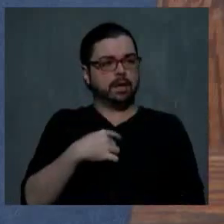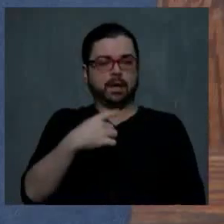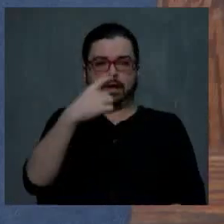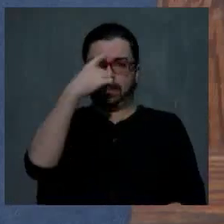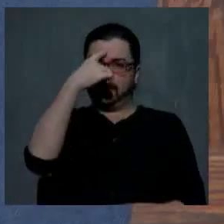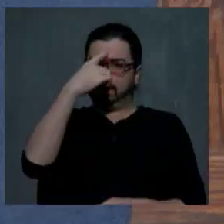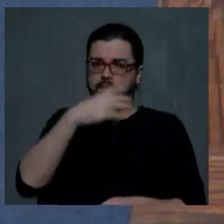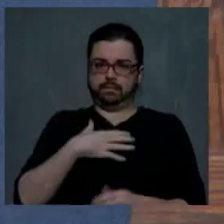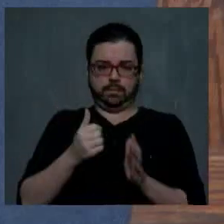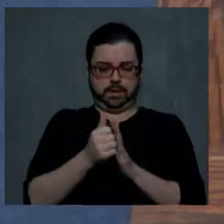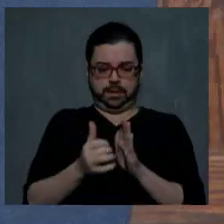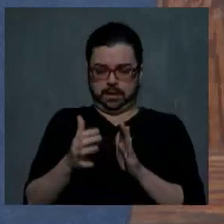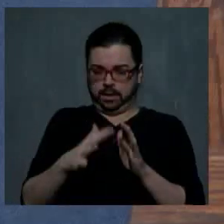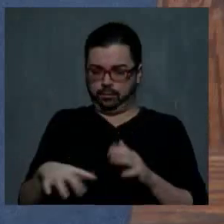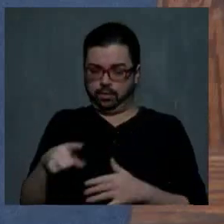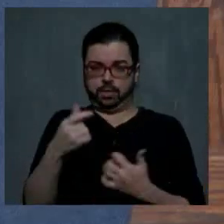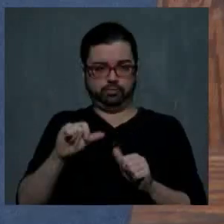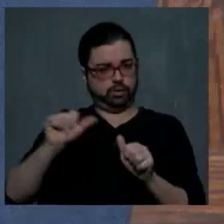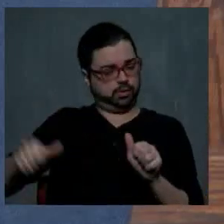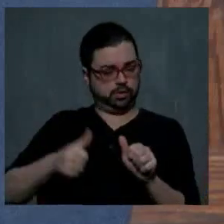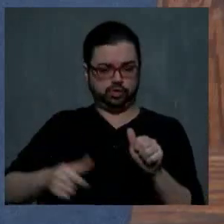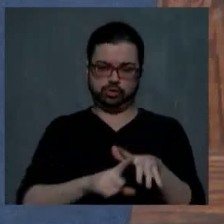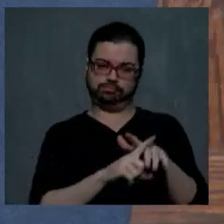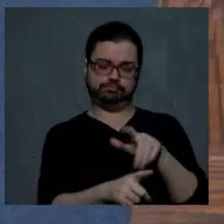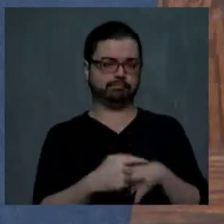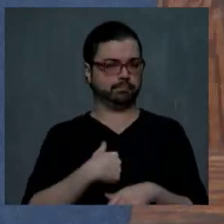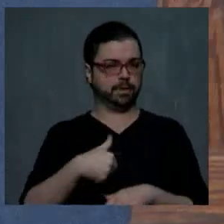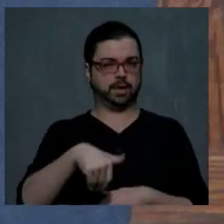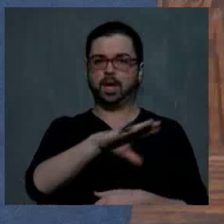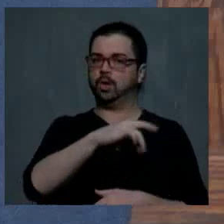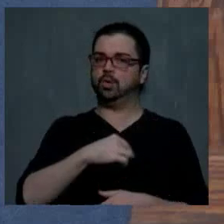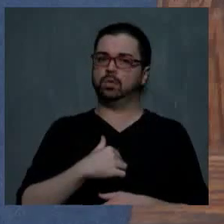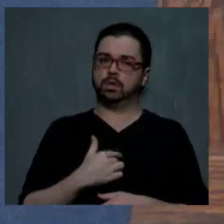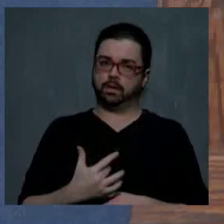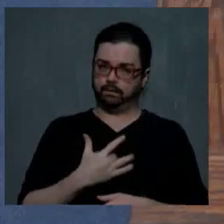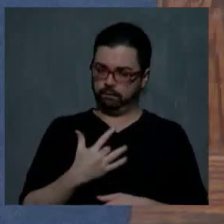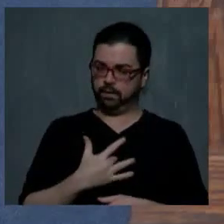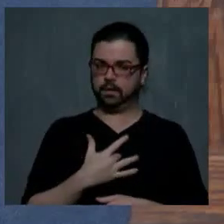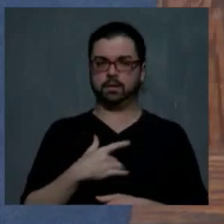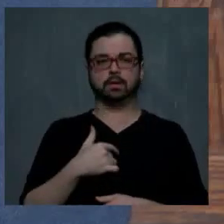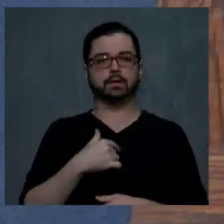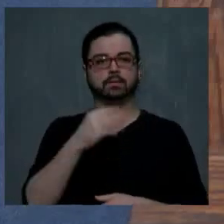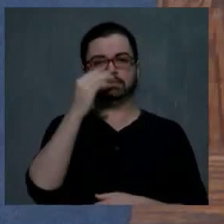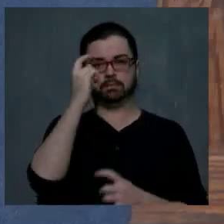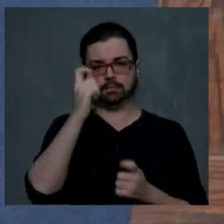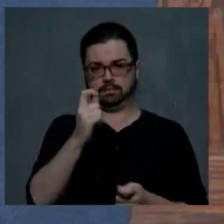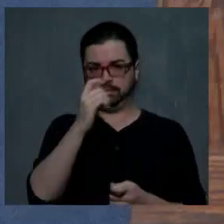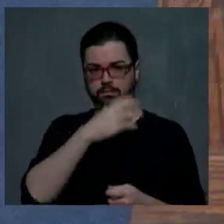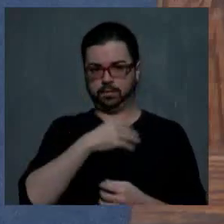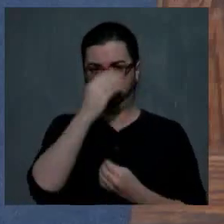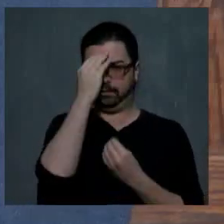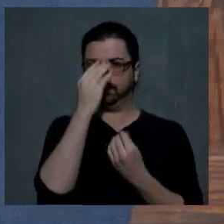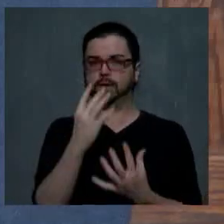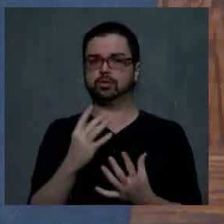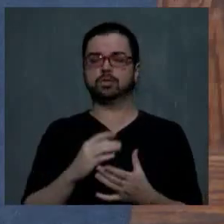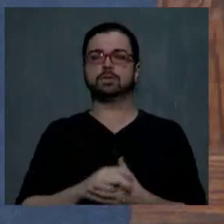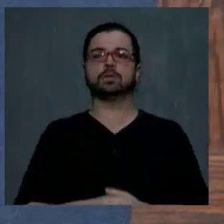my neighborhood. And I'll give you my information. I have not